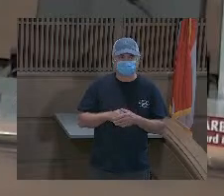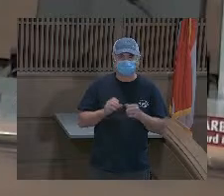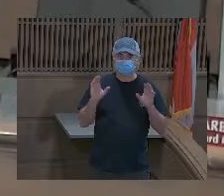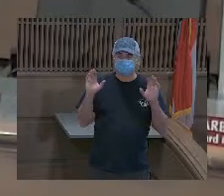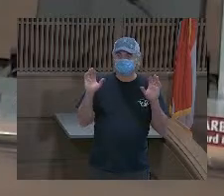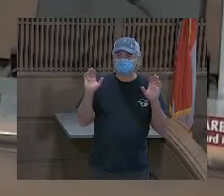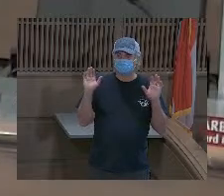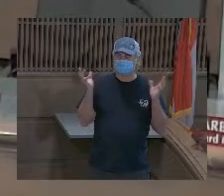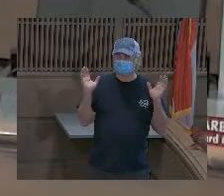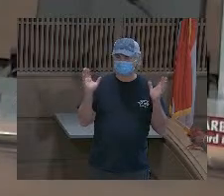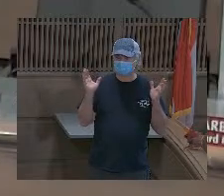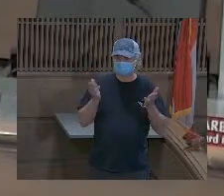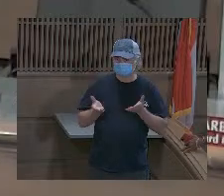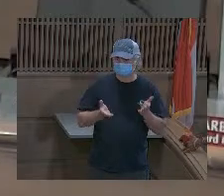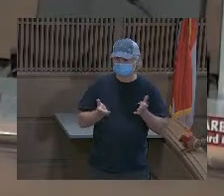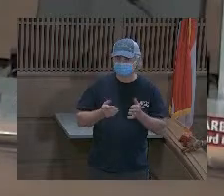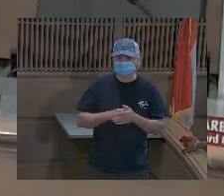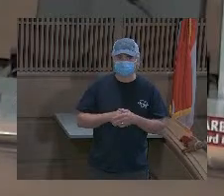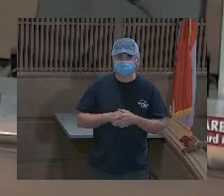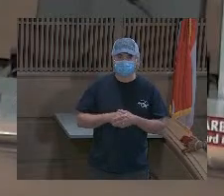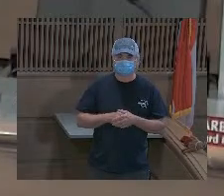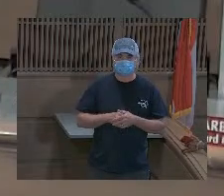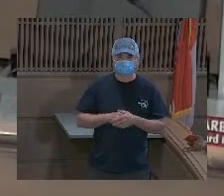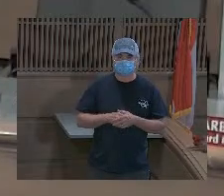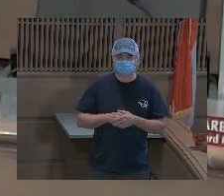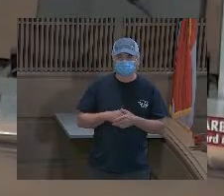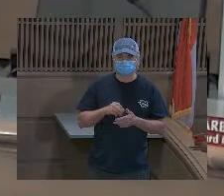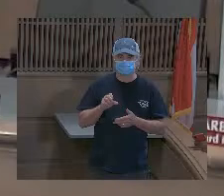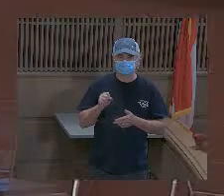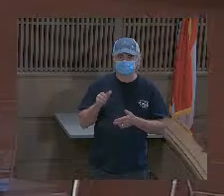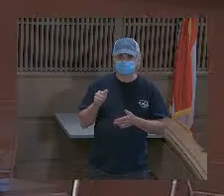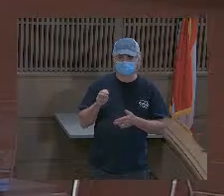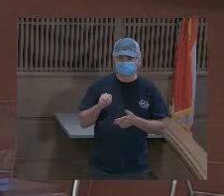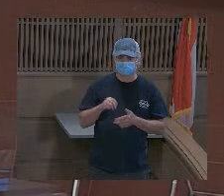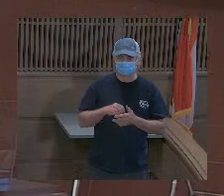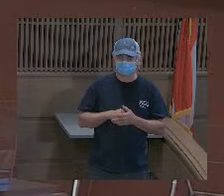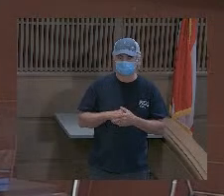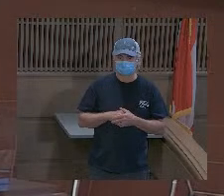Services. The director is here today, Mr. Sam Allen.